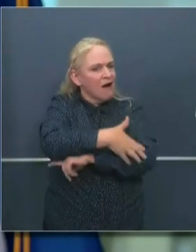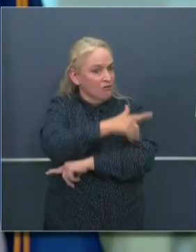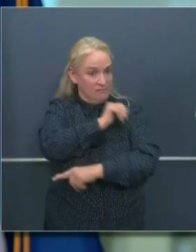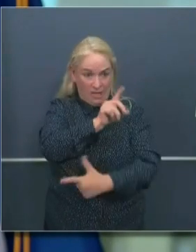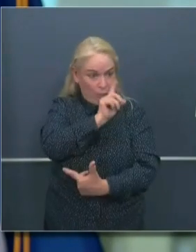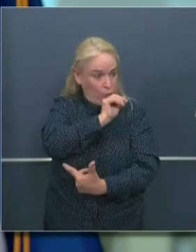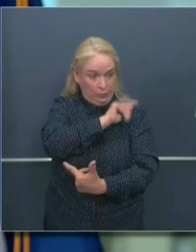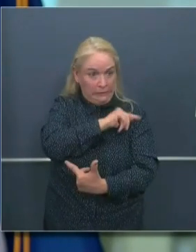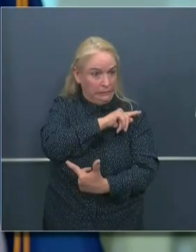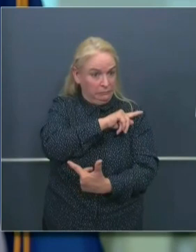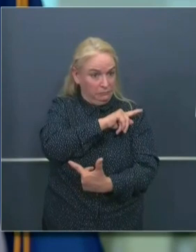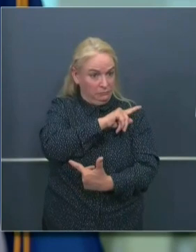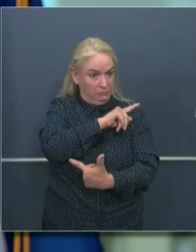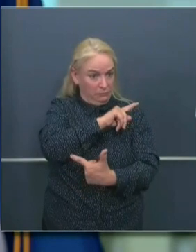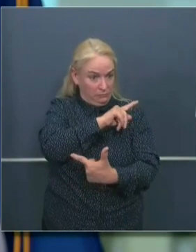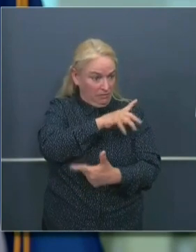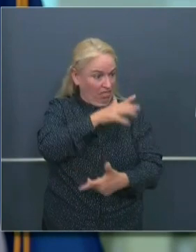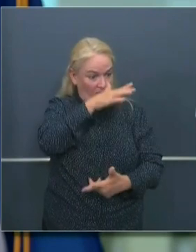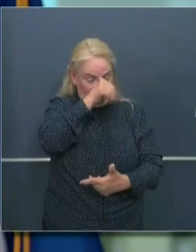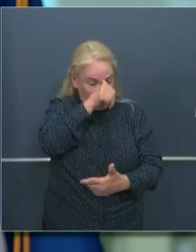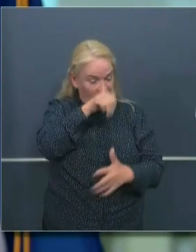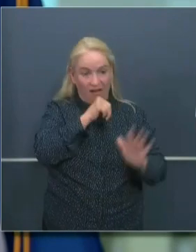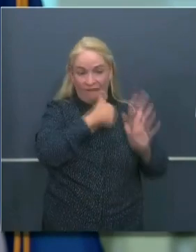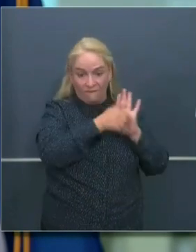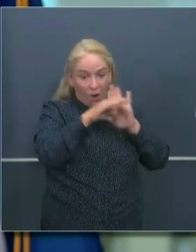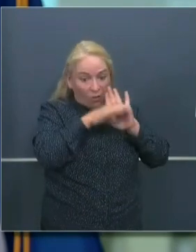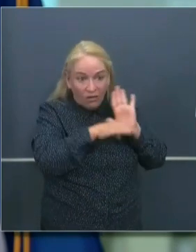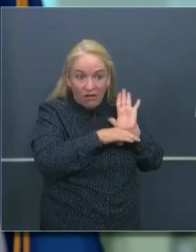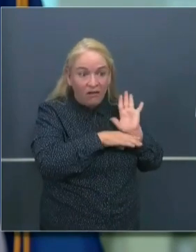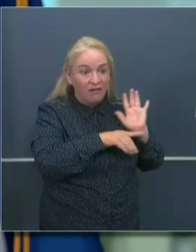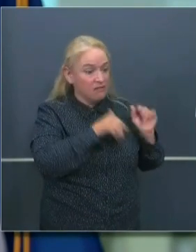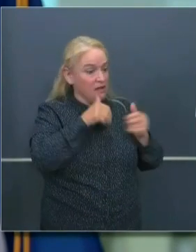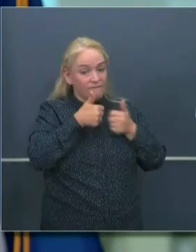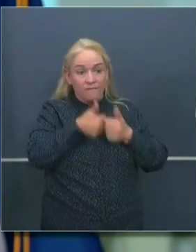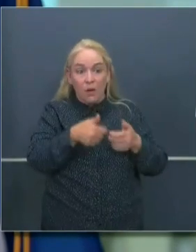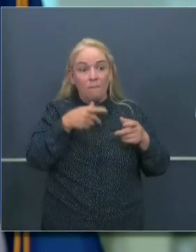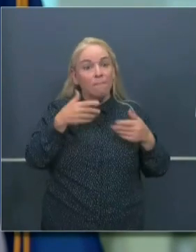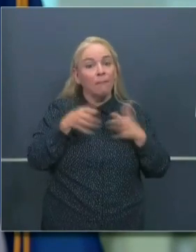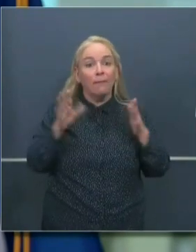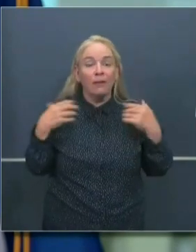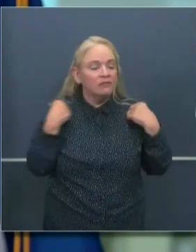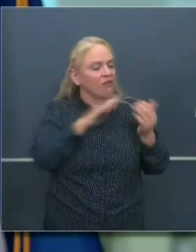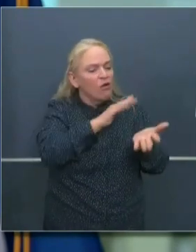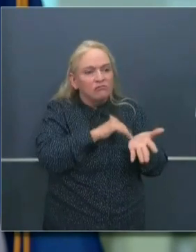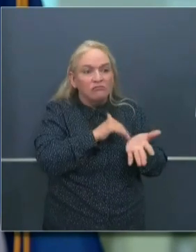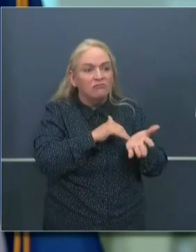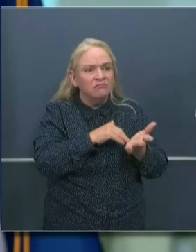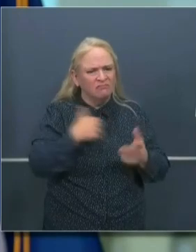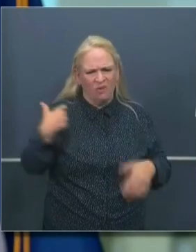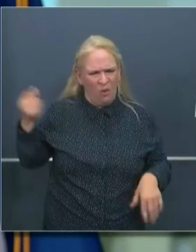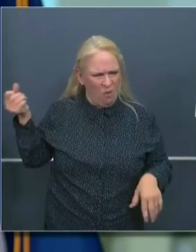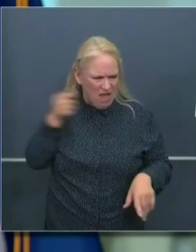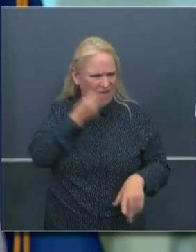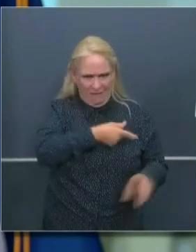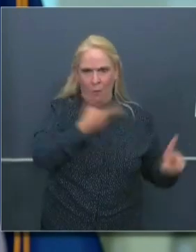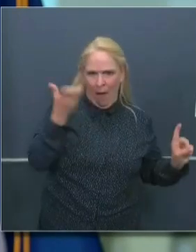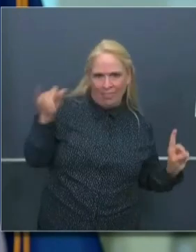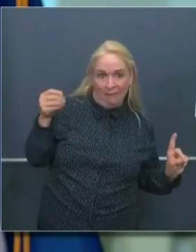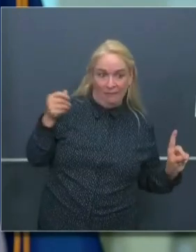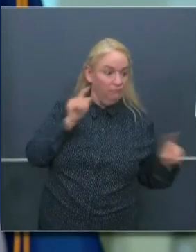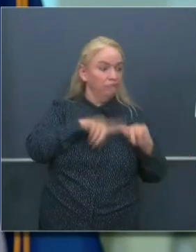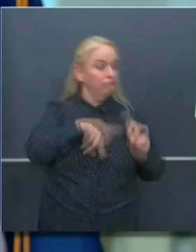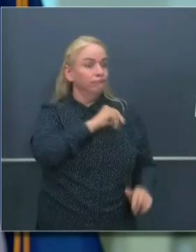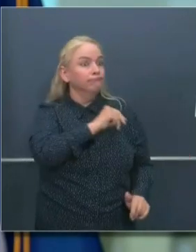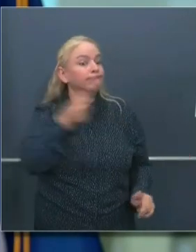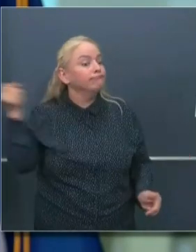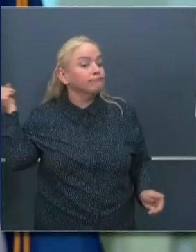conditioned those dollars on a set of expectation that we will have more robust funding. Unfortunately, I couldn't do that on my